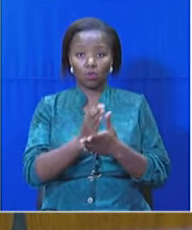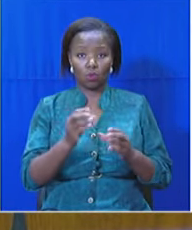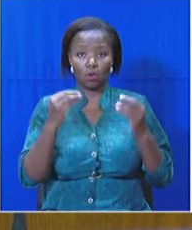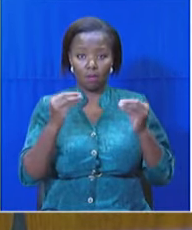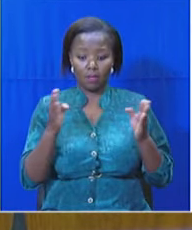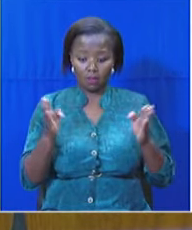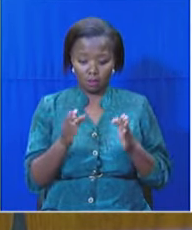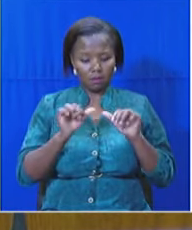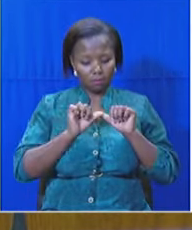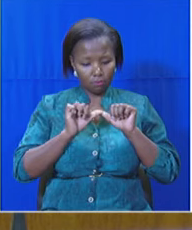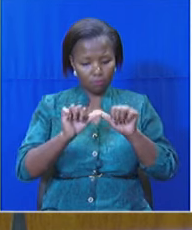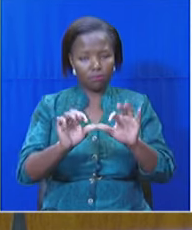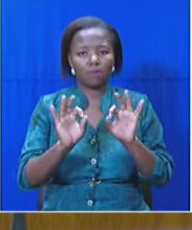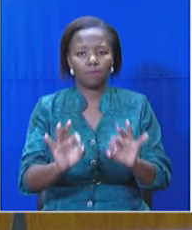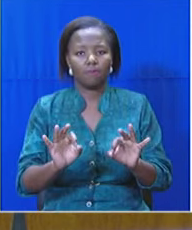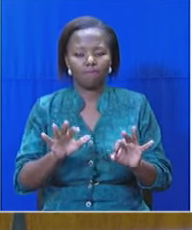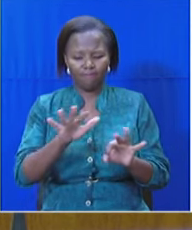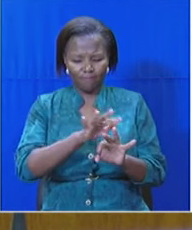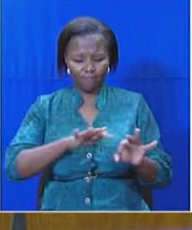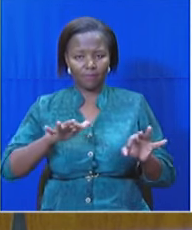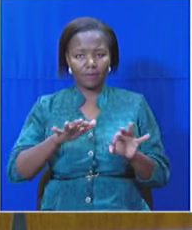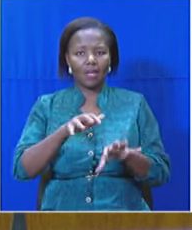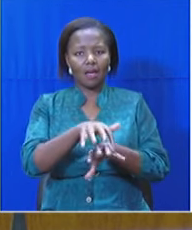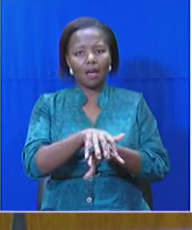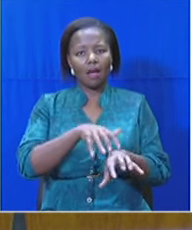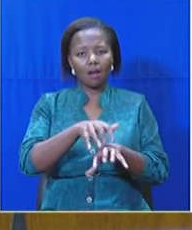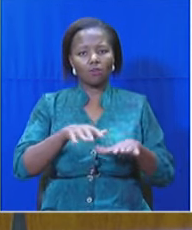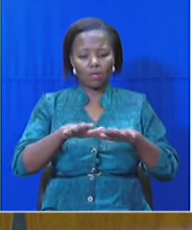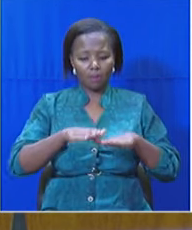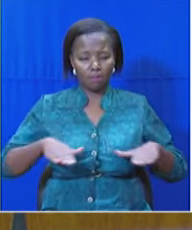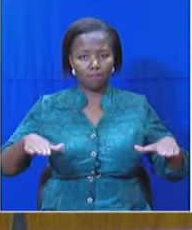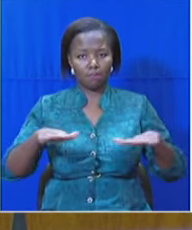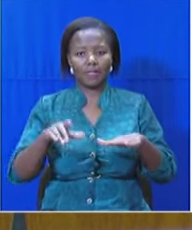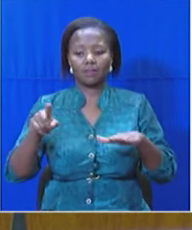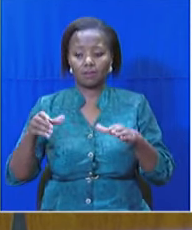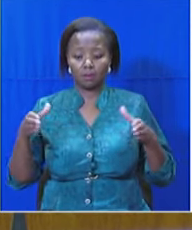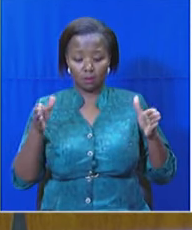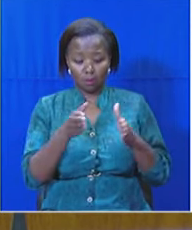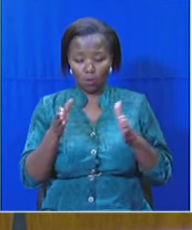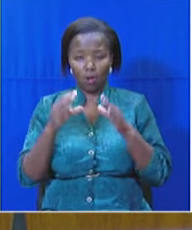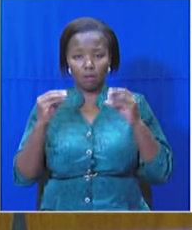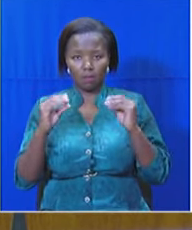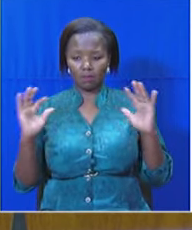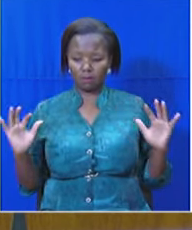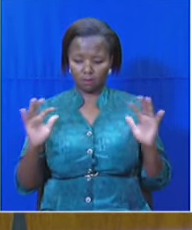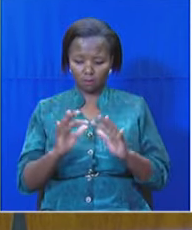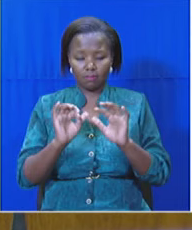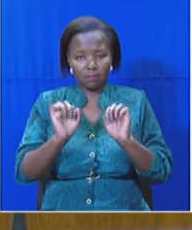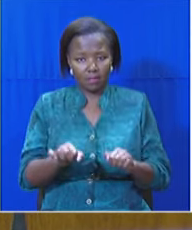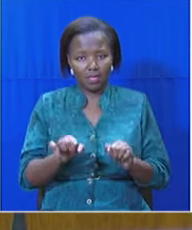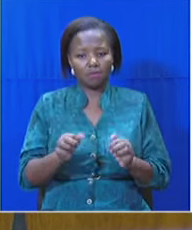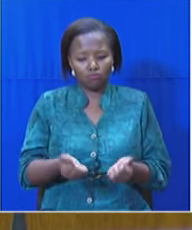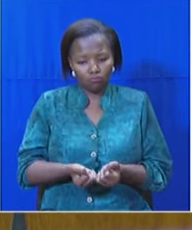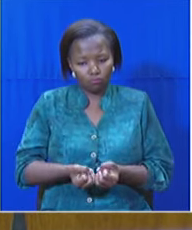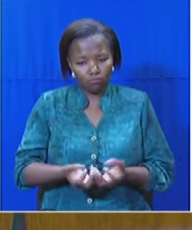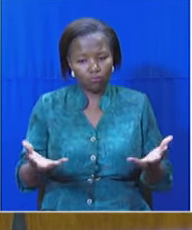will create a class of black commercial farmers that has the necessary technical expertise and the ability to supply